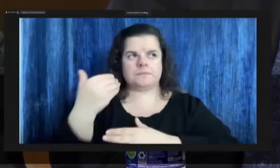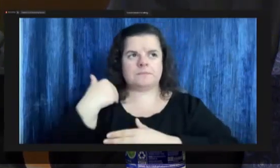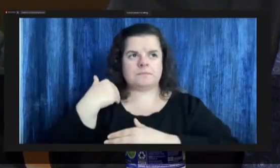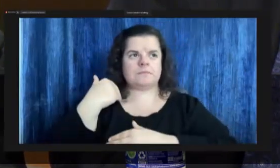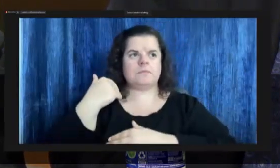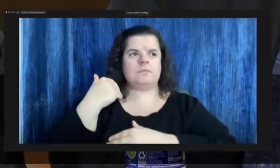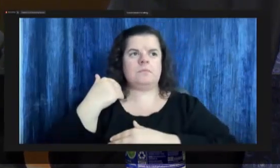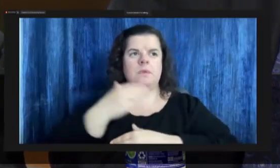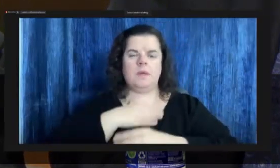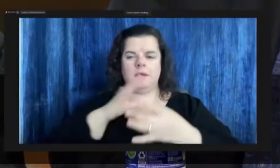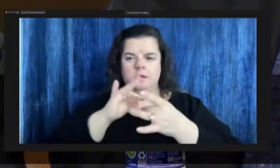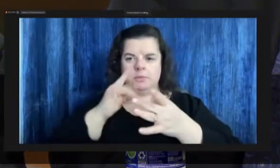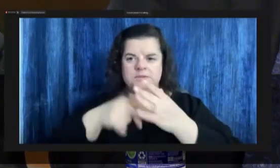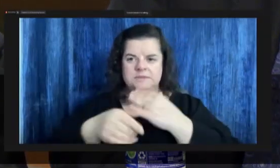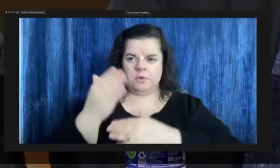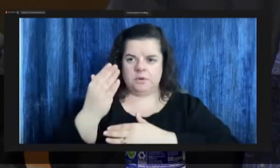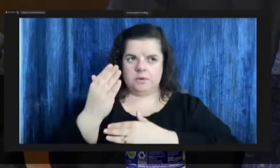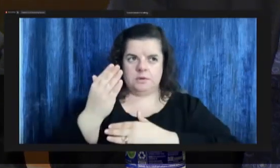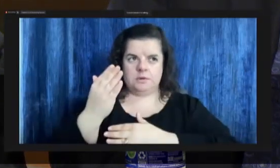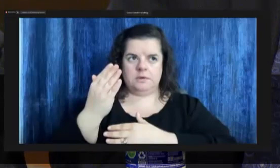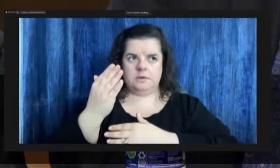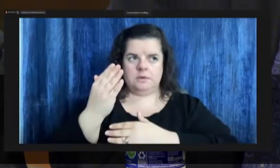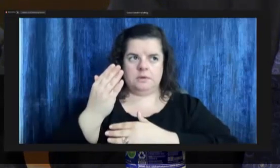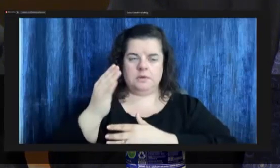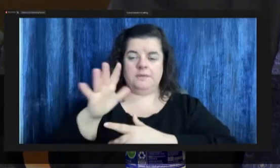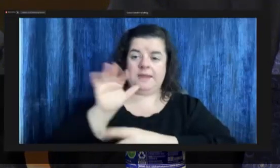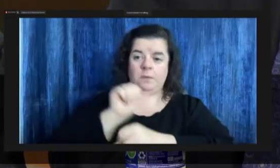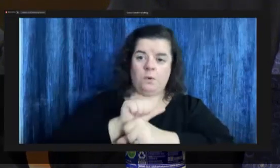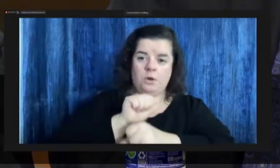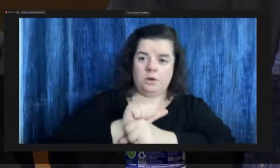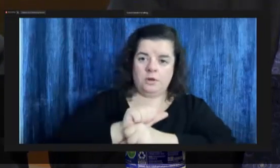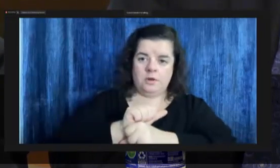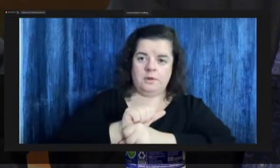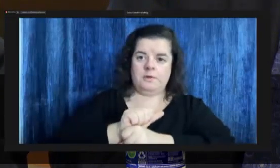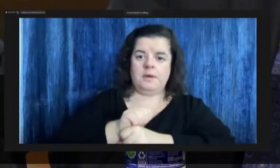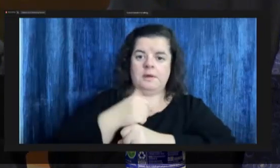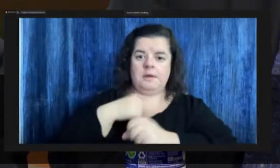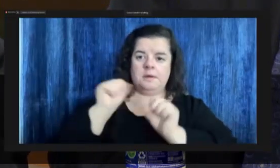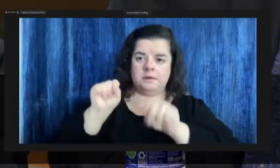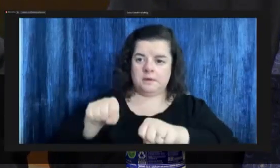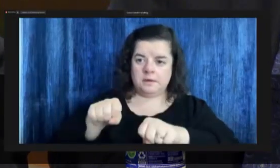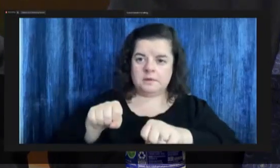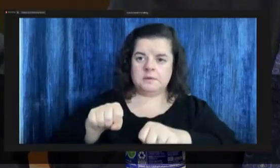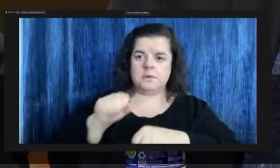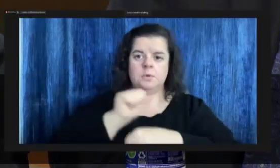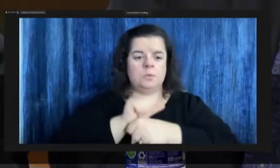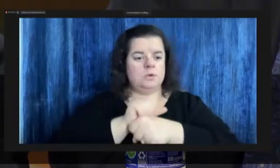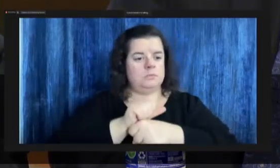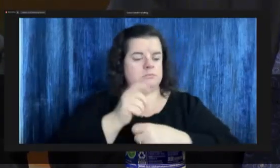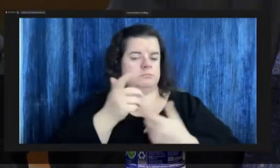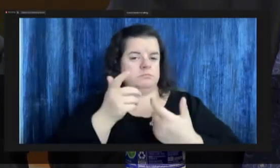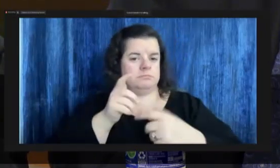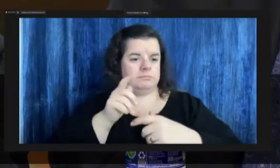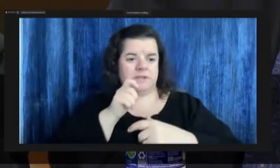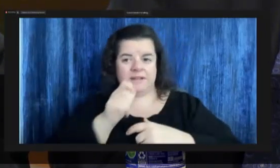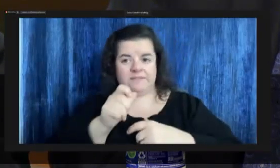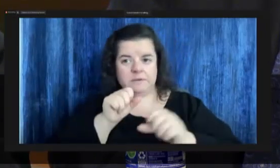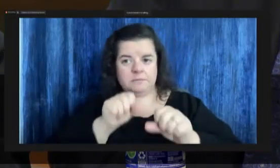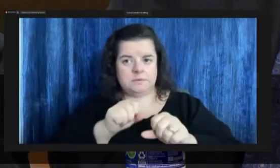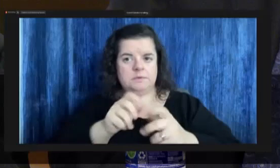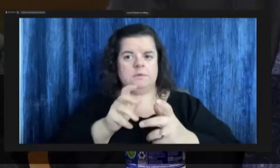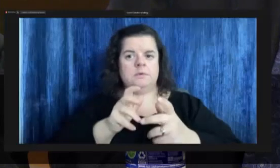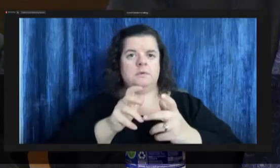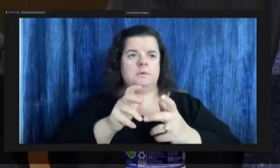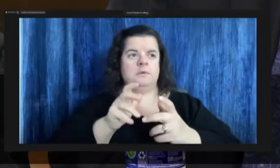morning, how the work that I have been able to do and the work I have been able to do here has